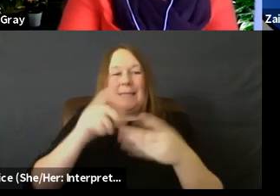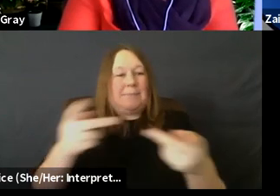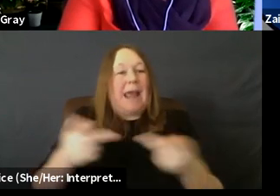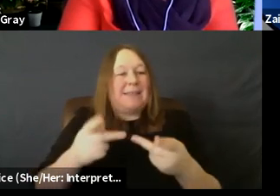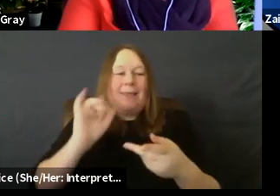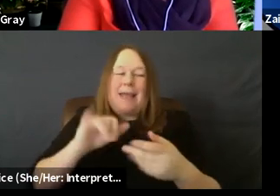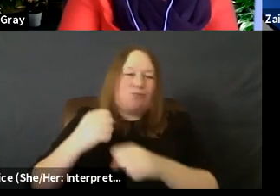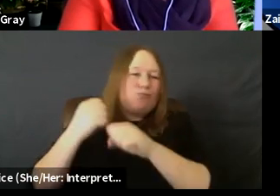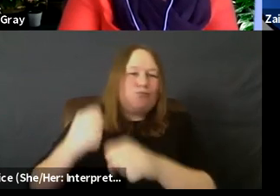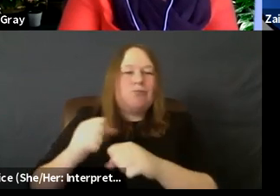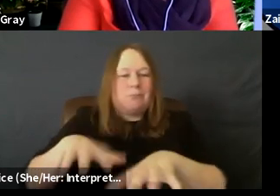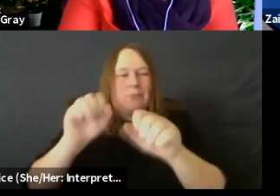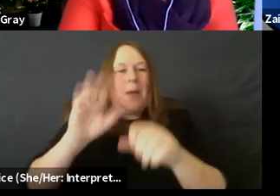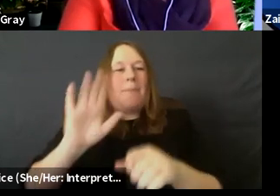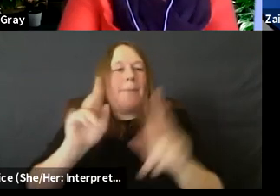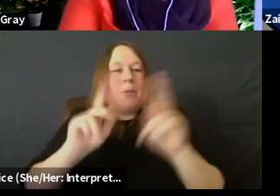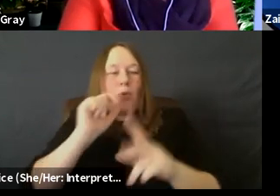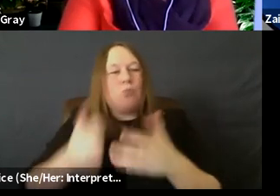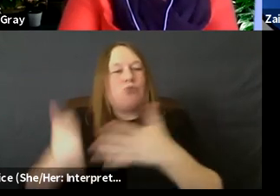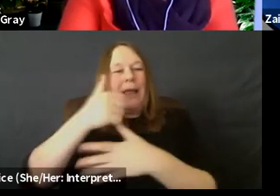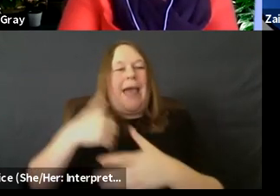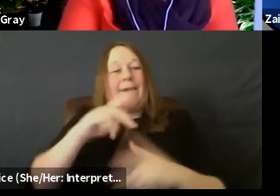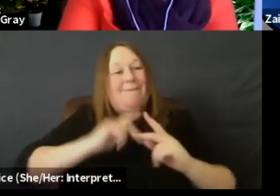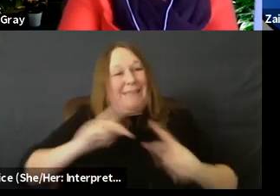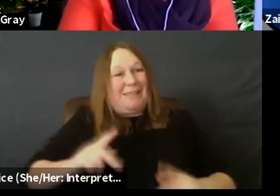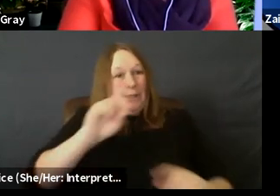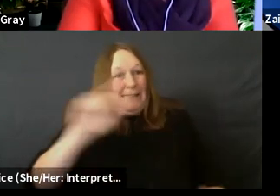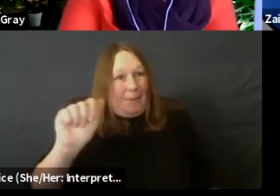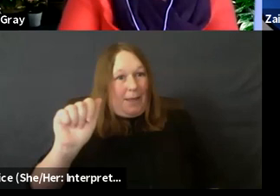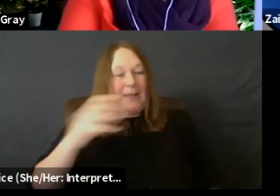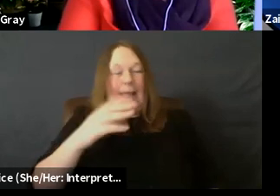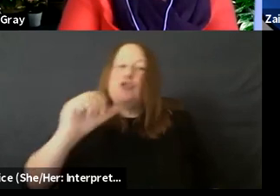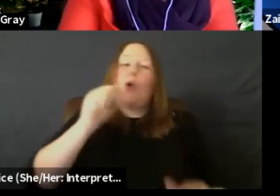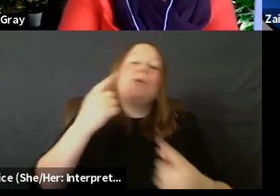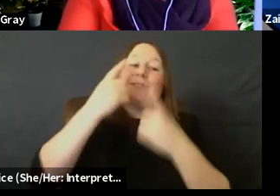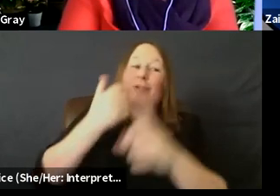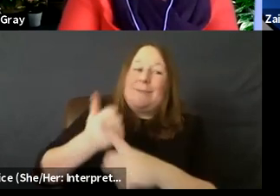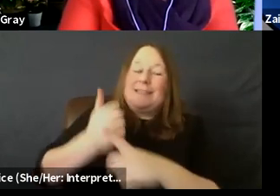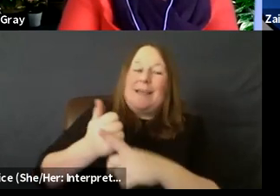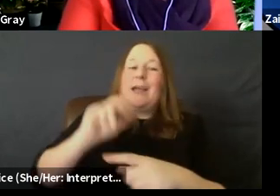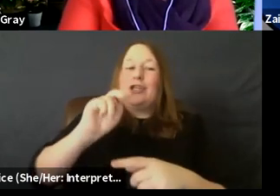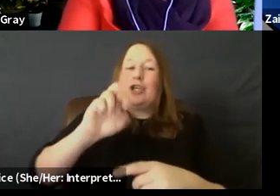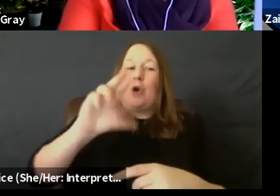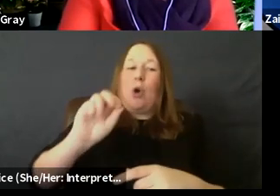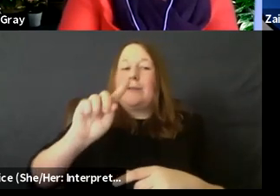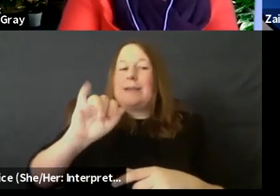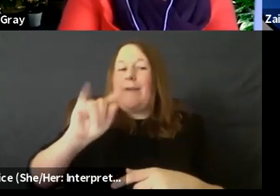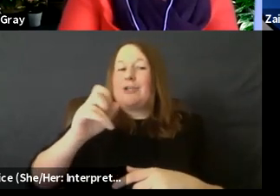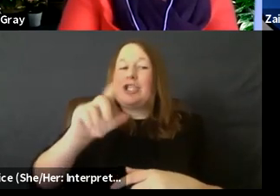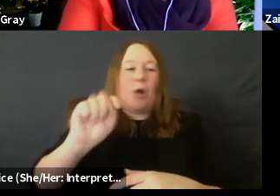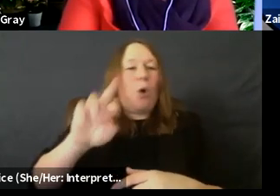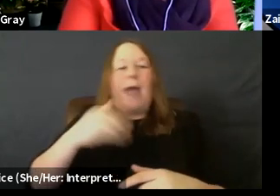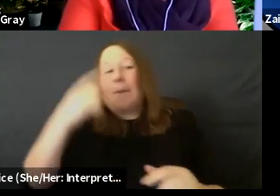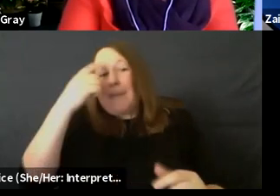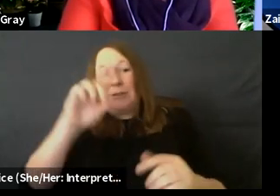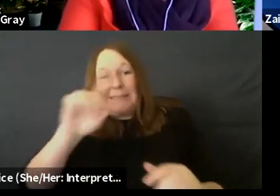is dominated by people who primarily have physical disabilities and do not consider themselves neurodivergent or to have mental